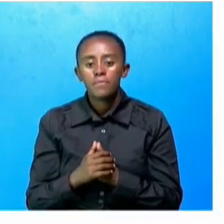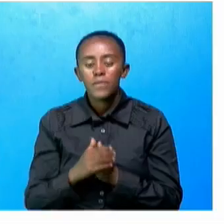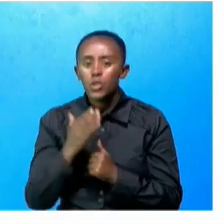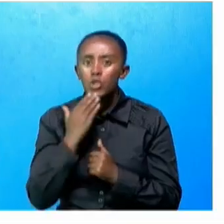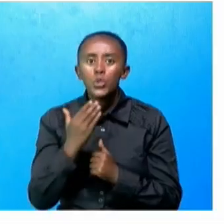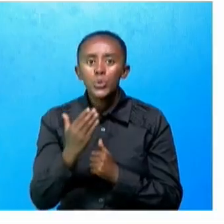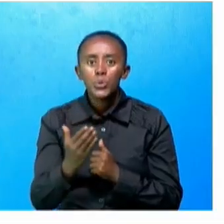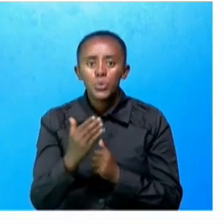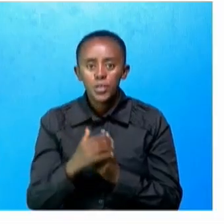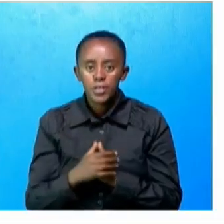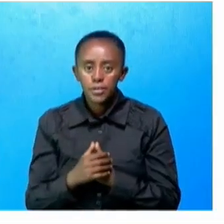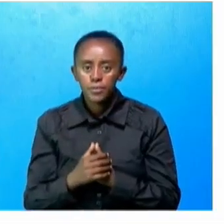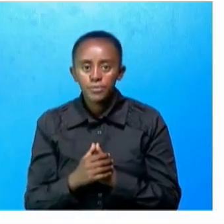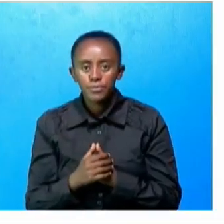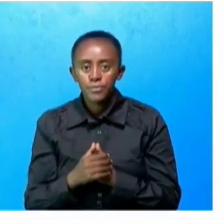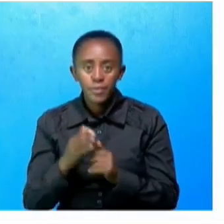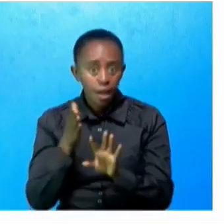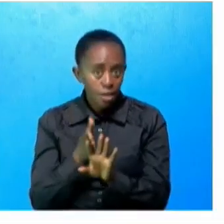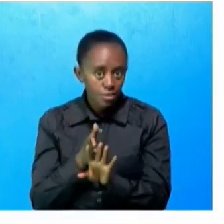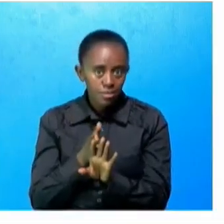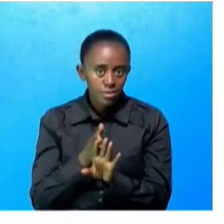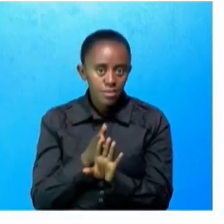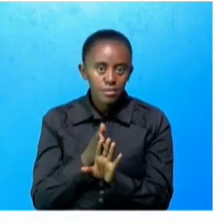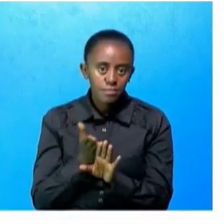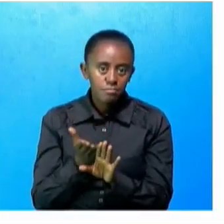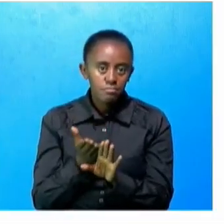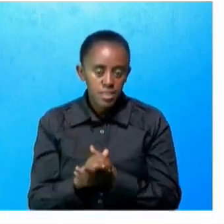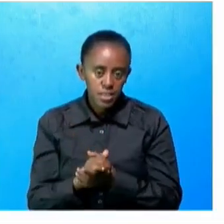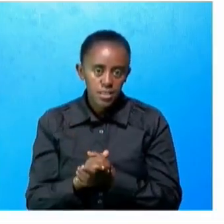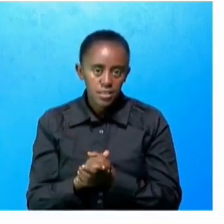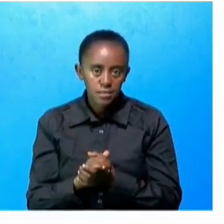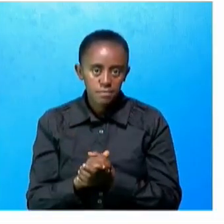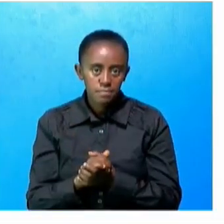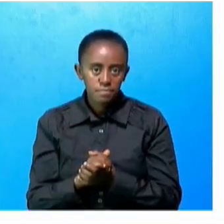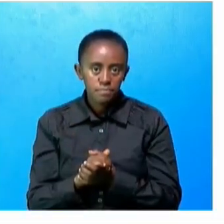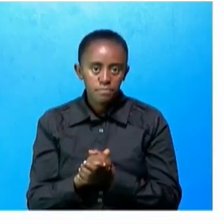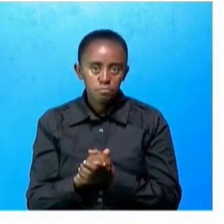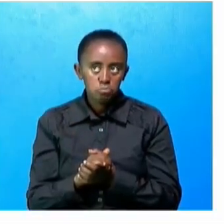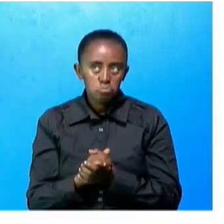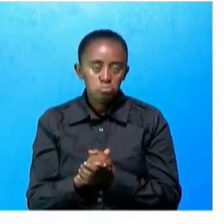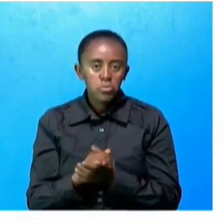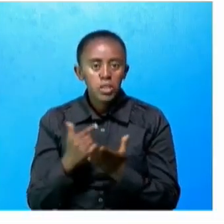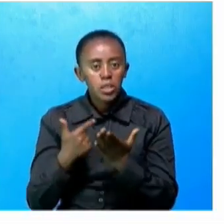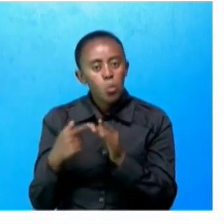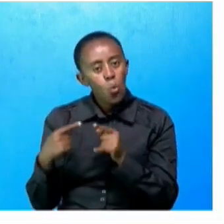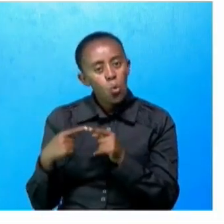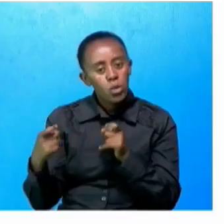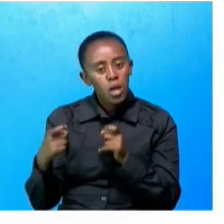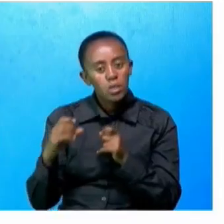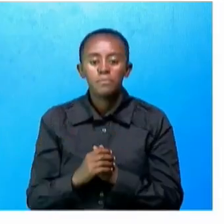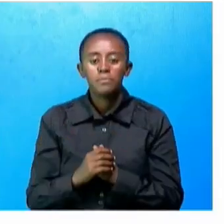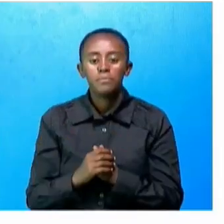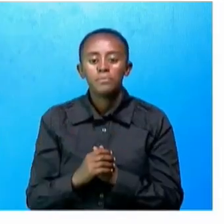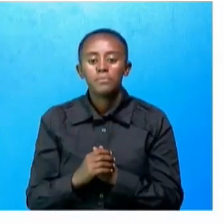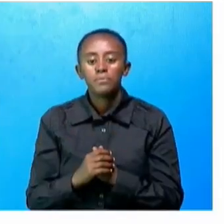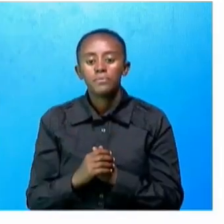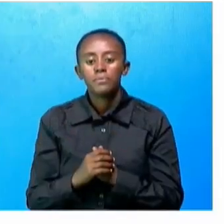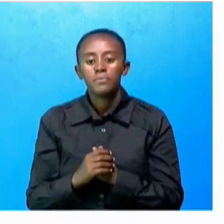good at math. In contrast,